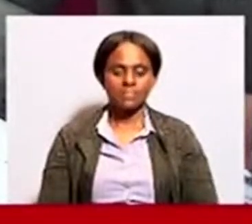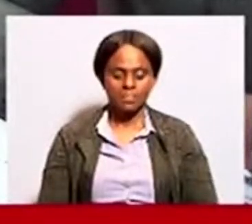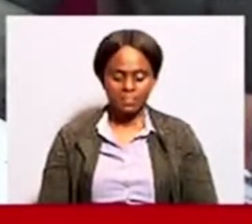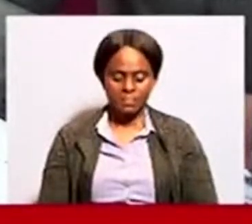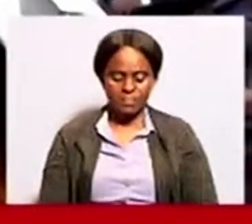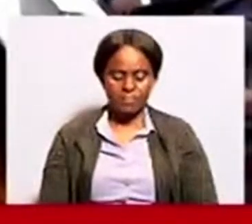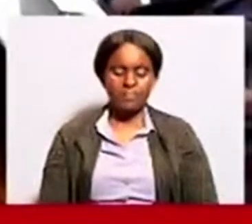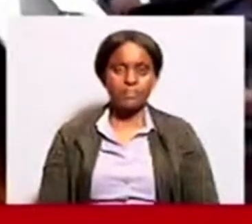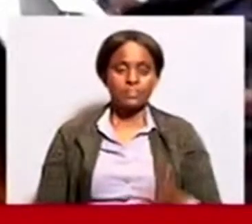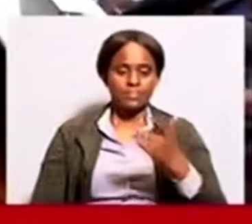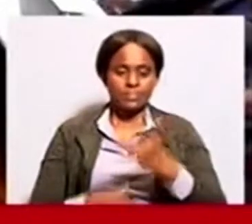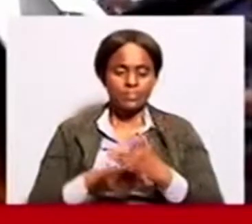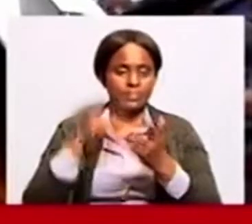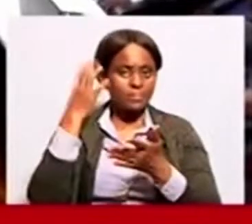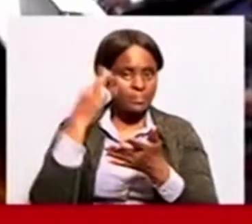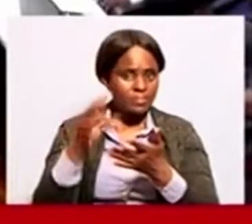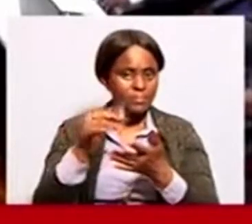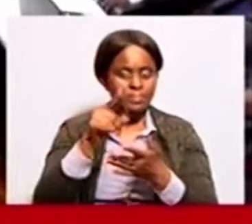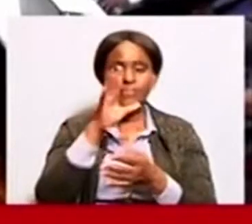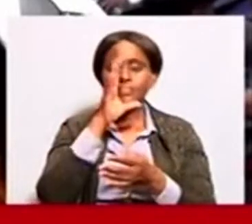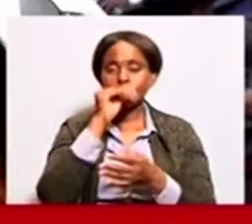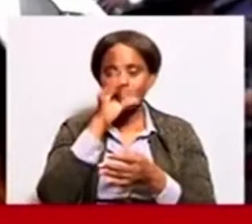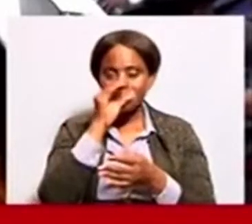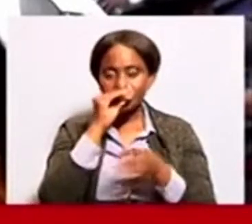Town Clerk, you are speaking so well.